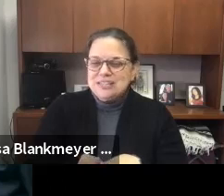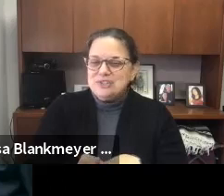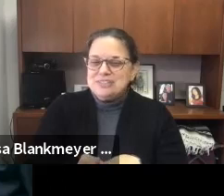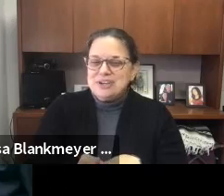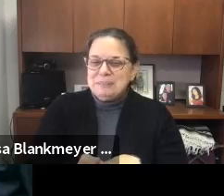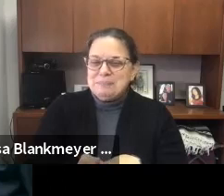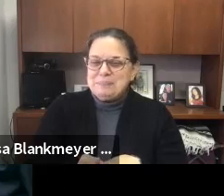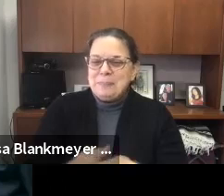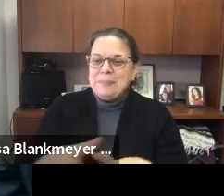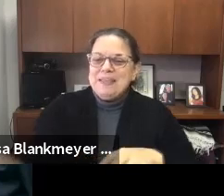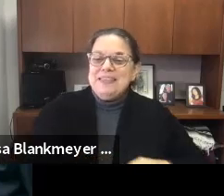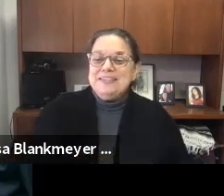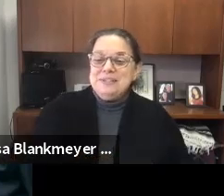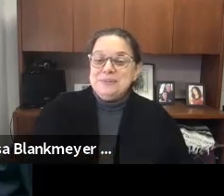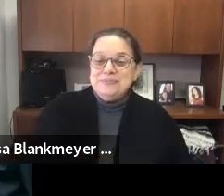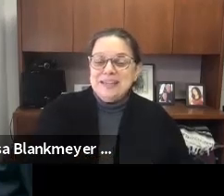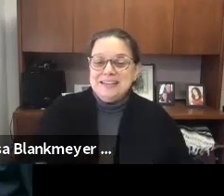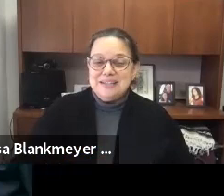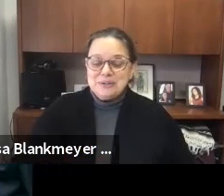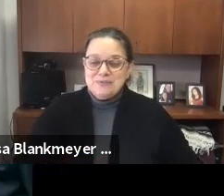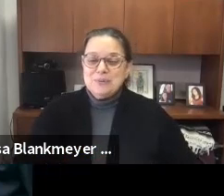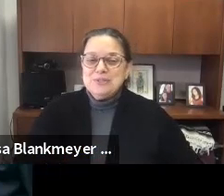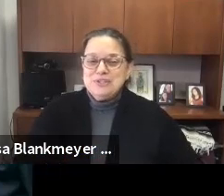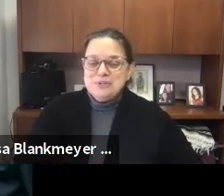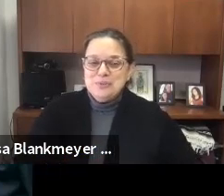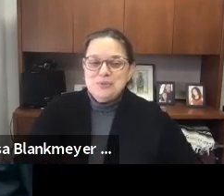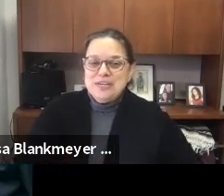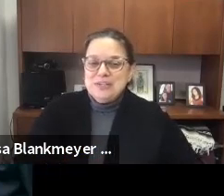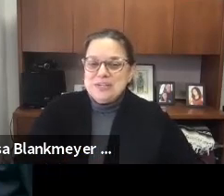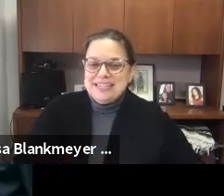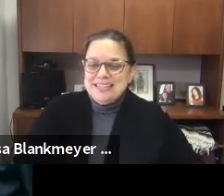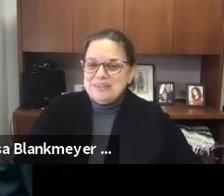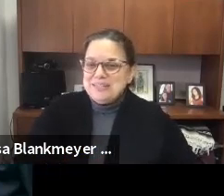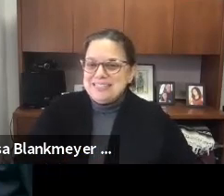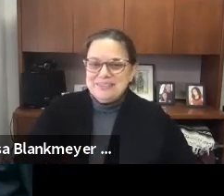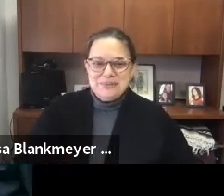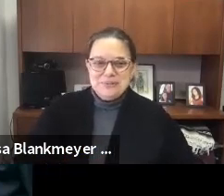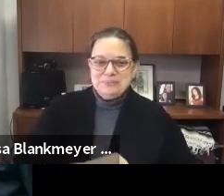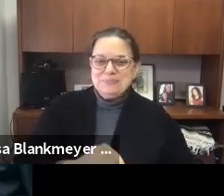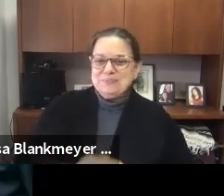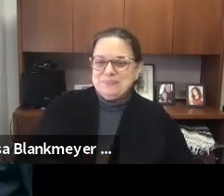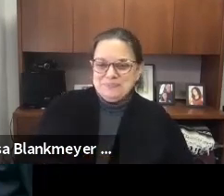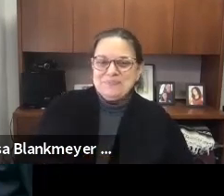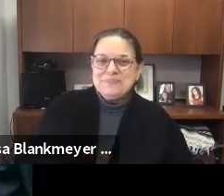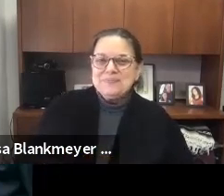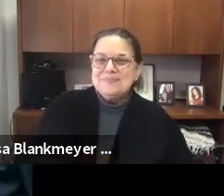very challenging time. Thank you. And I look forward to joining you again later this afternoon.